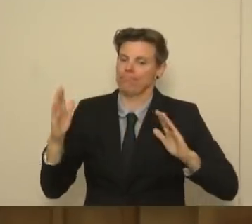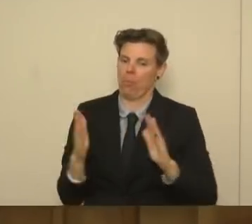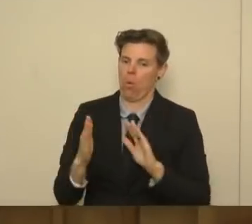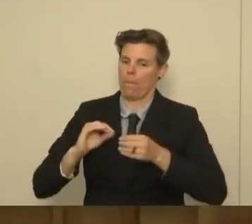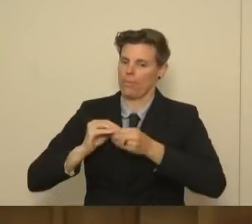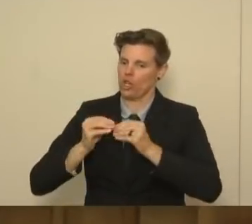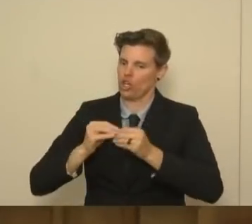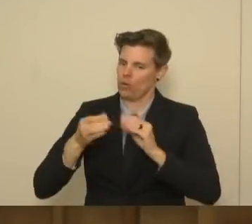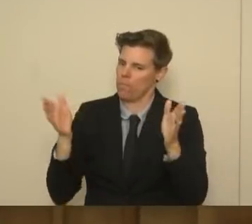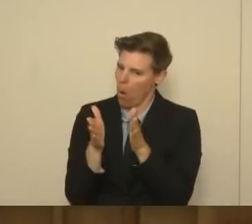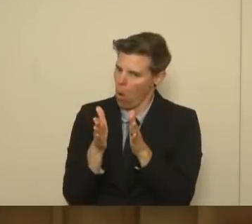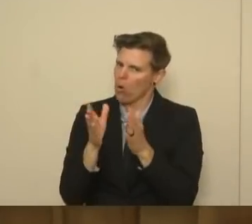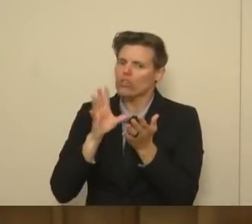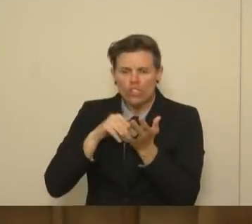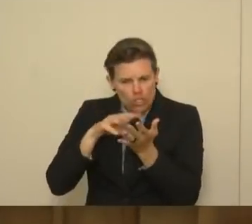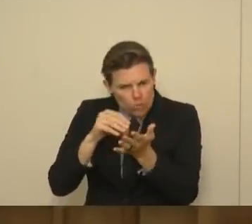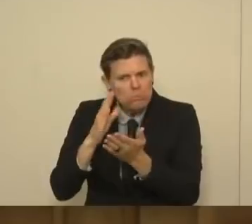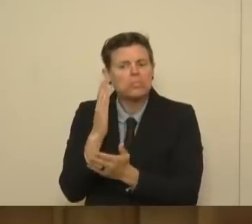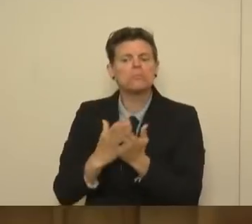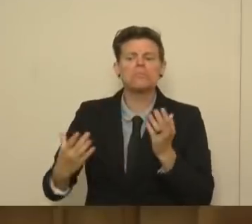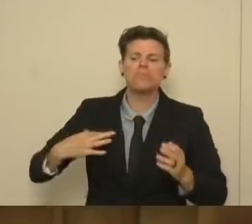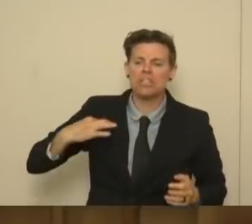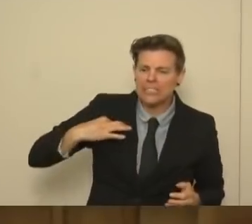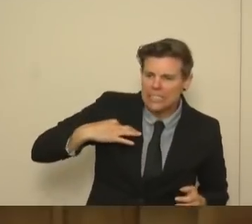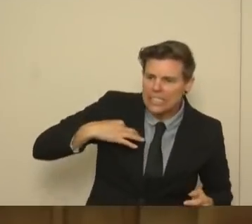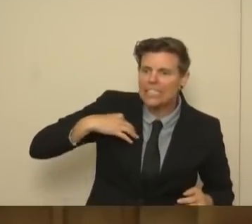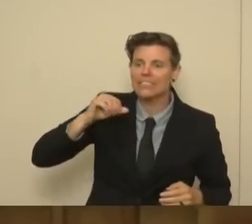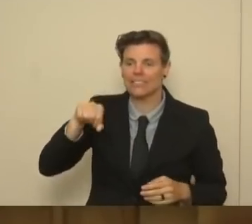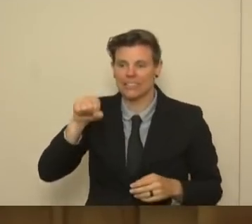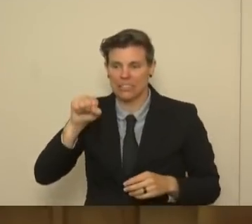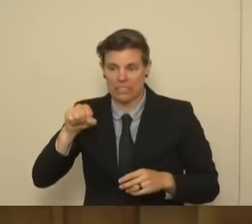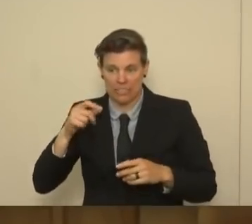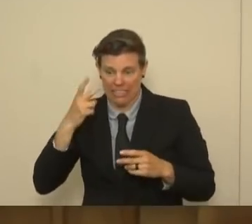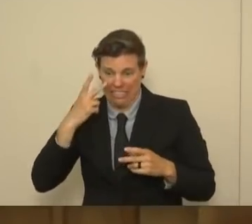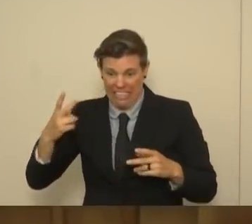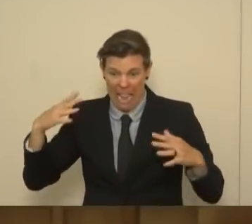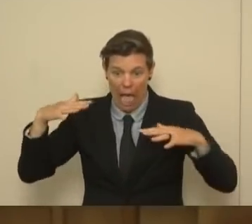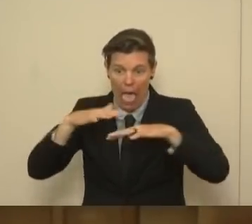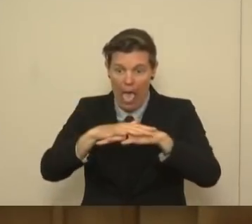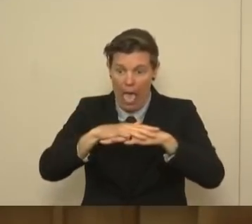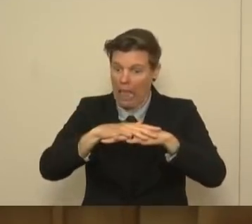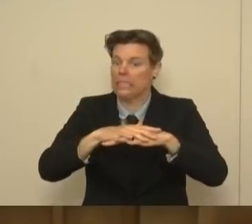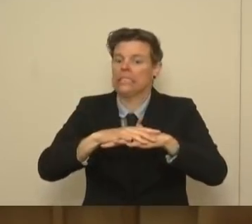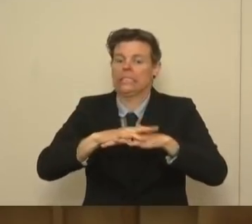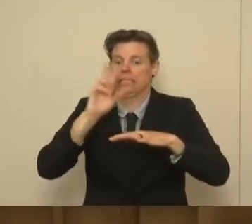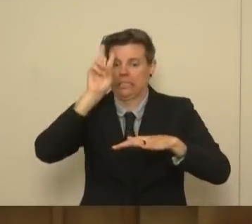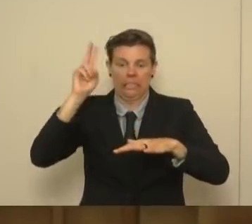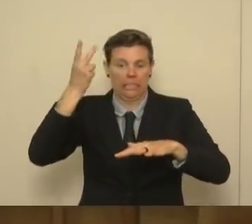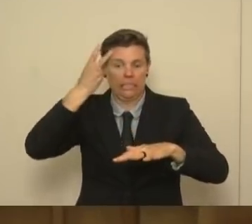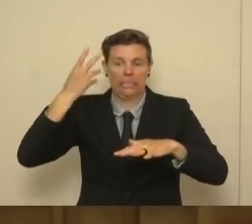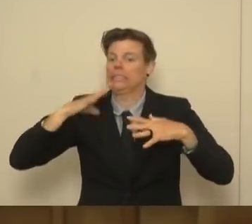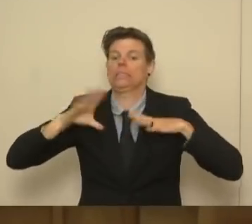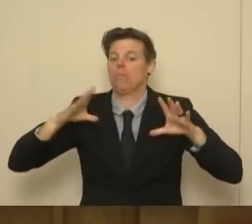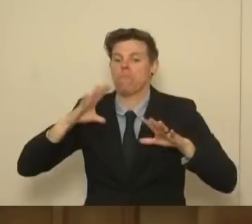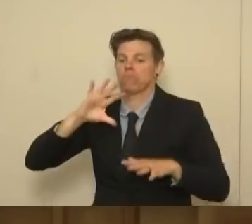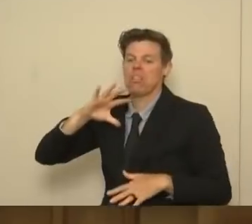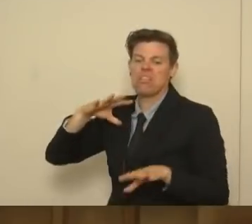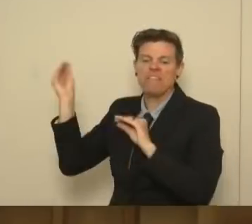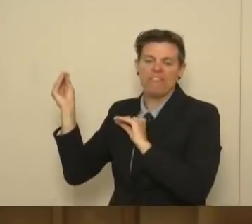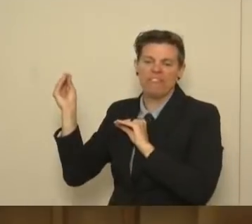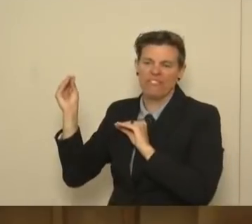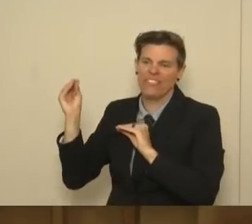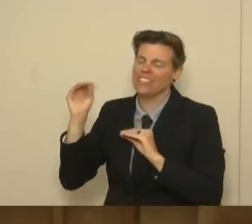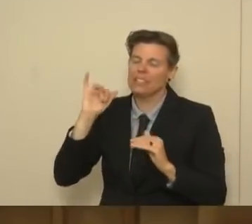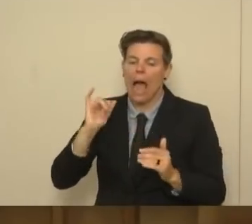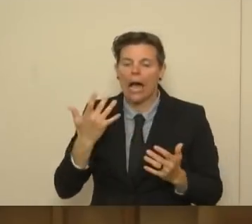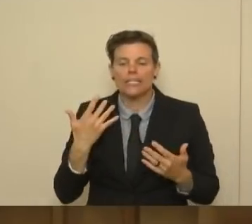it wasn't for them, or that they decided the risk, or that their family encouraged them that the risk was too high. So again, that all of our efforts from a state perspective is to